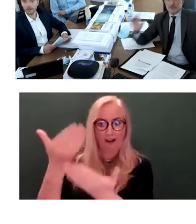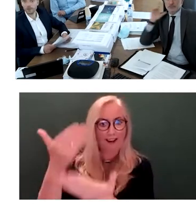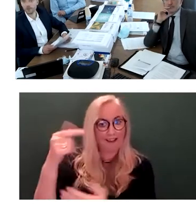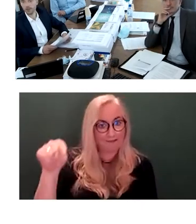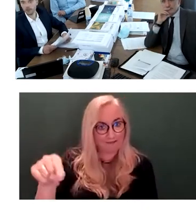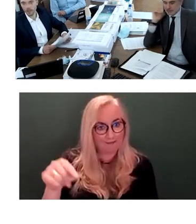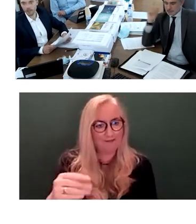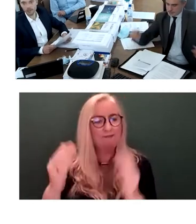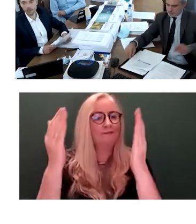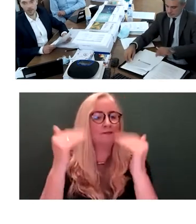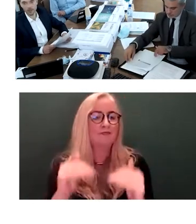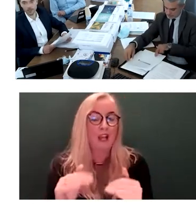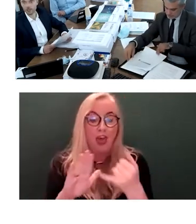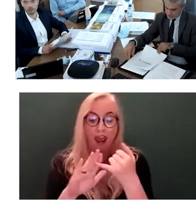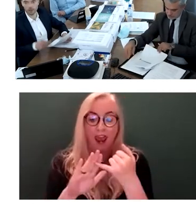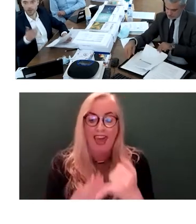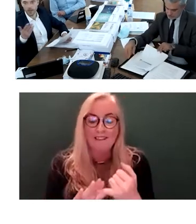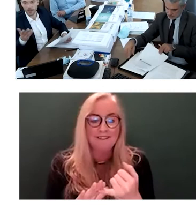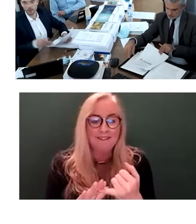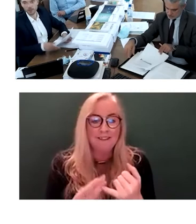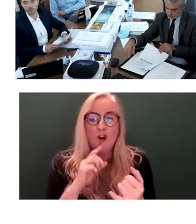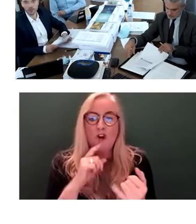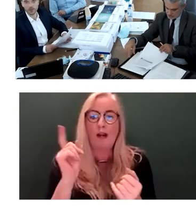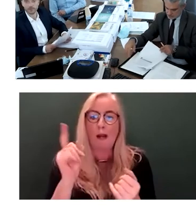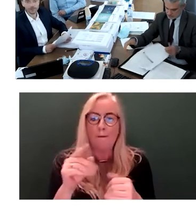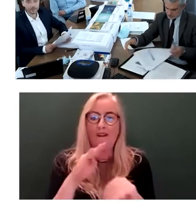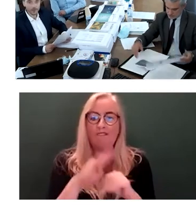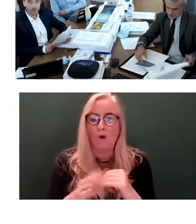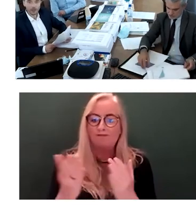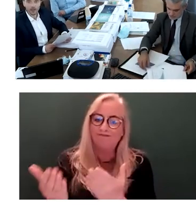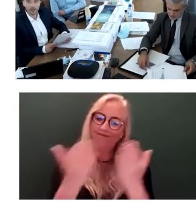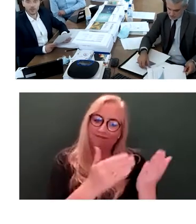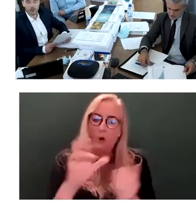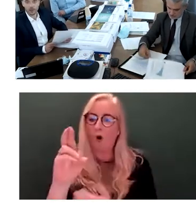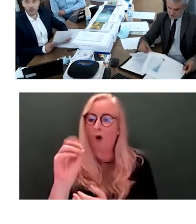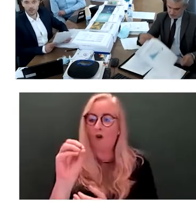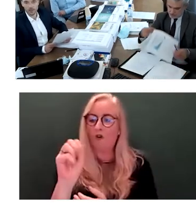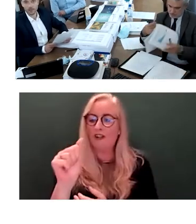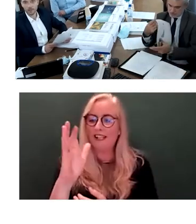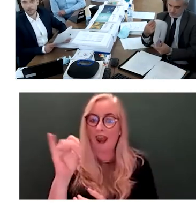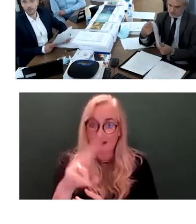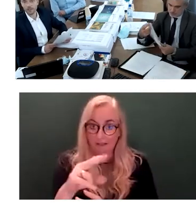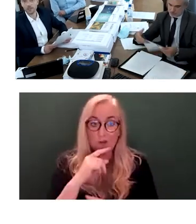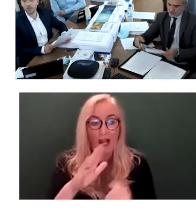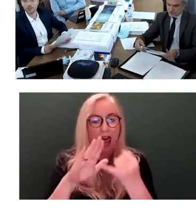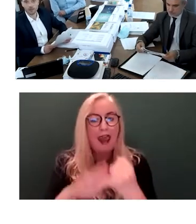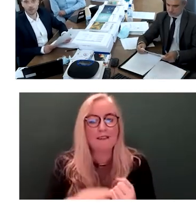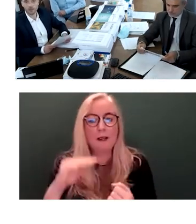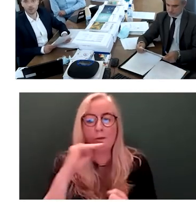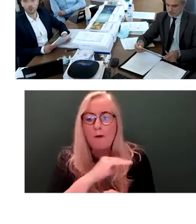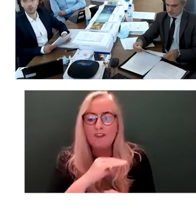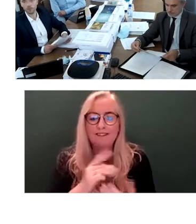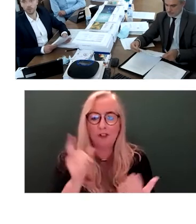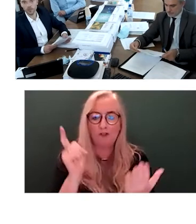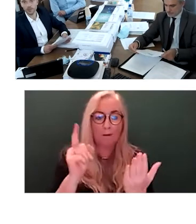Let me move to my last key recommendation before handing back to Rosalind. Our last key recommendation here is to